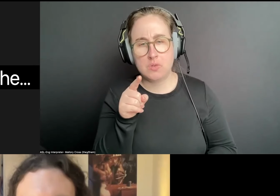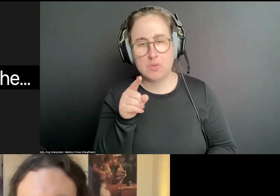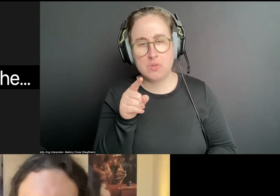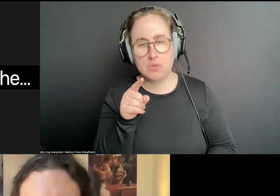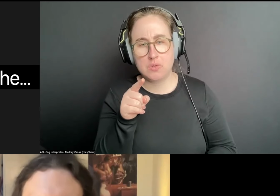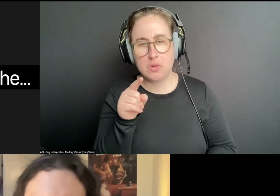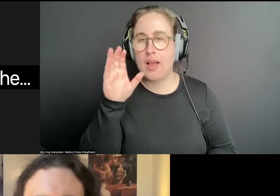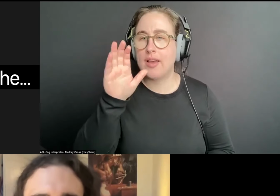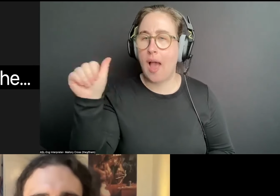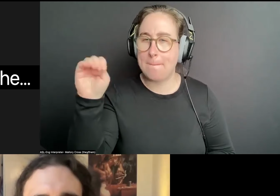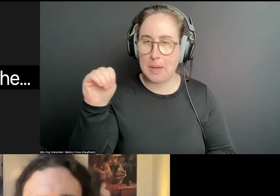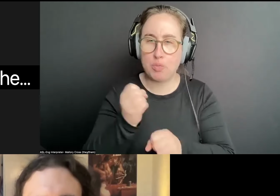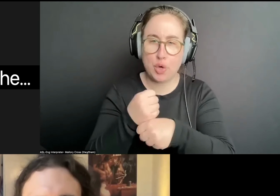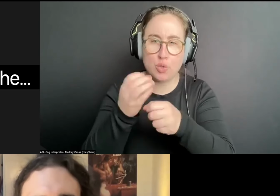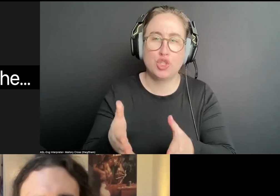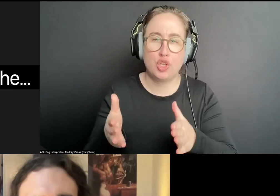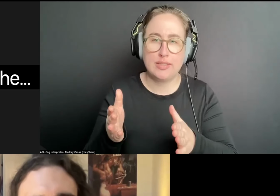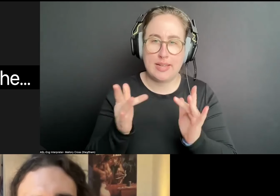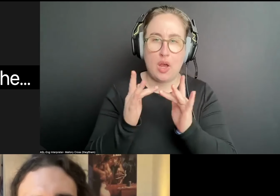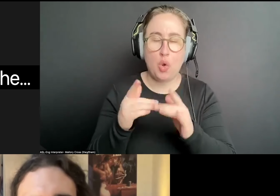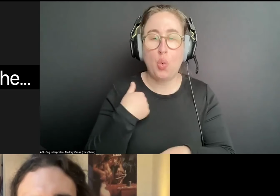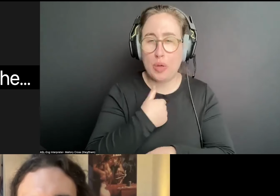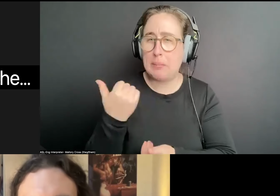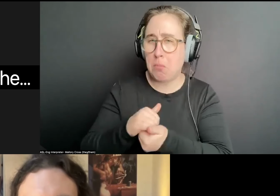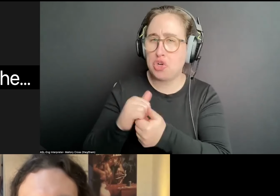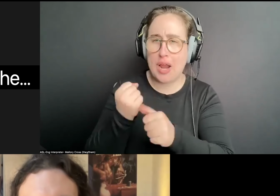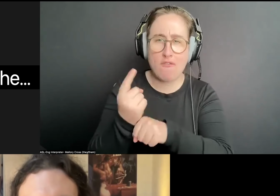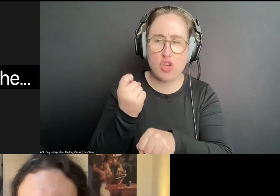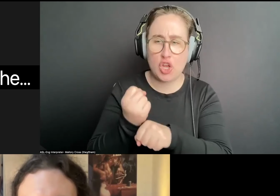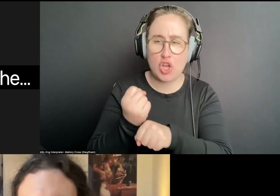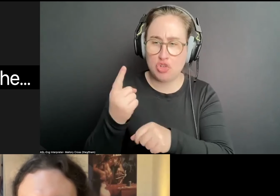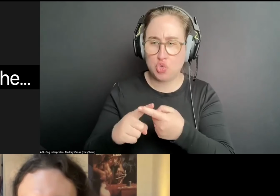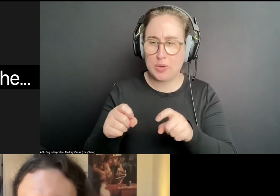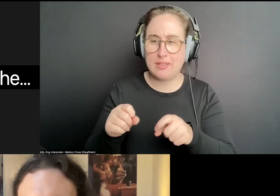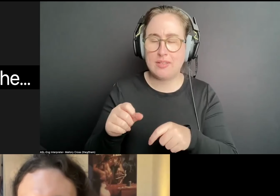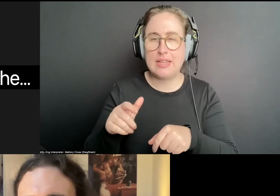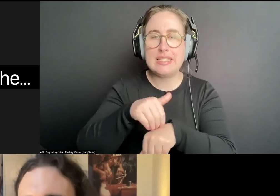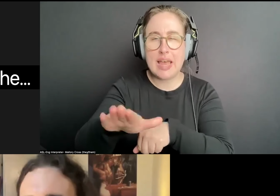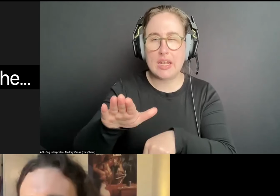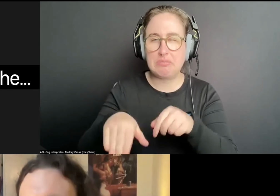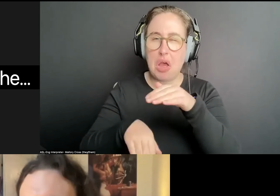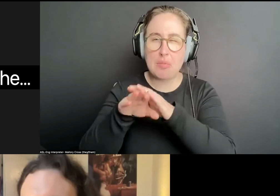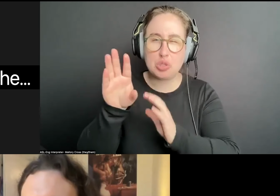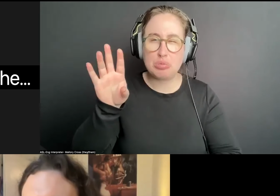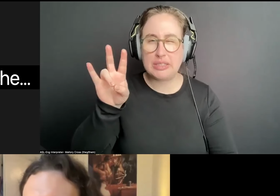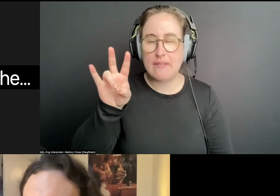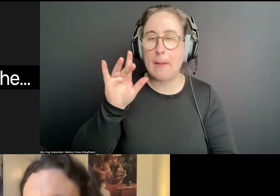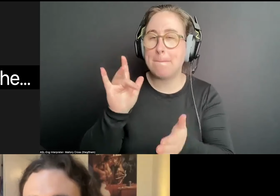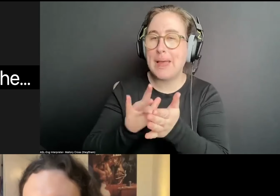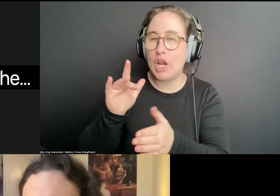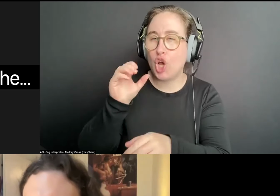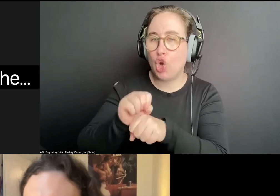Producers Network, which we partner every year on to send up to seven mid-career